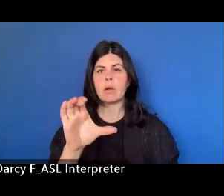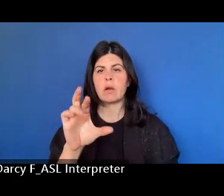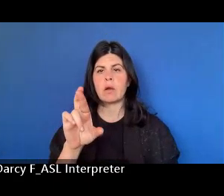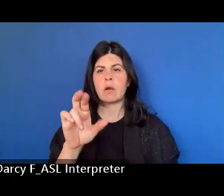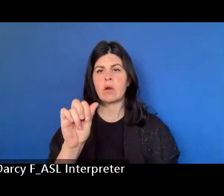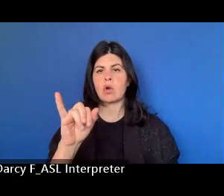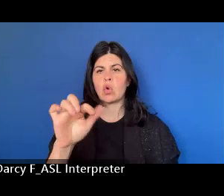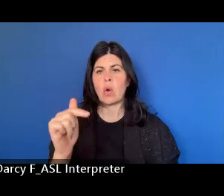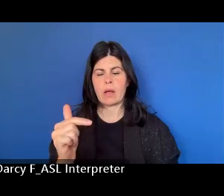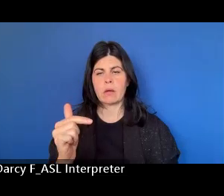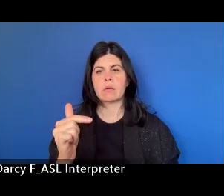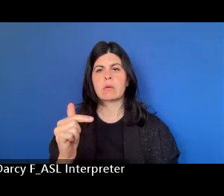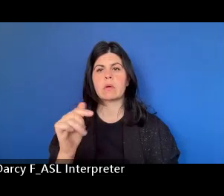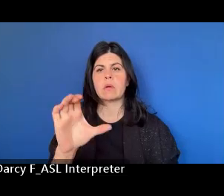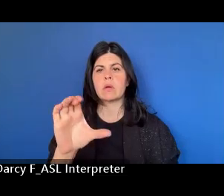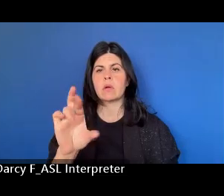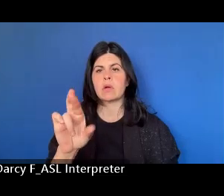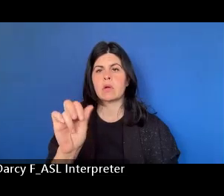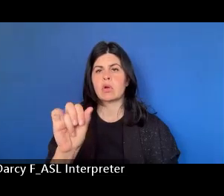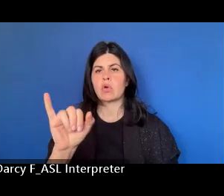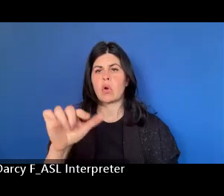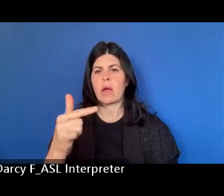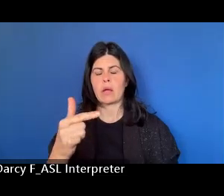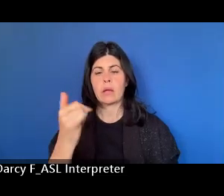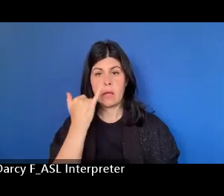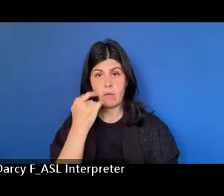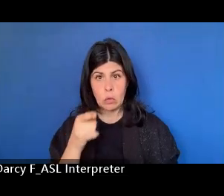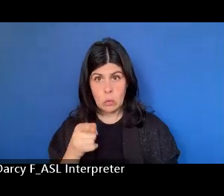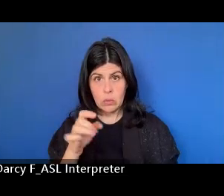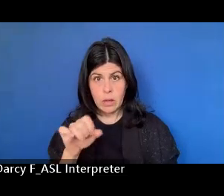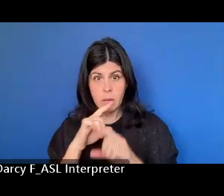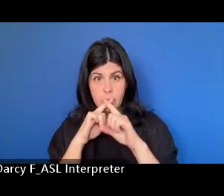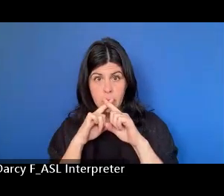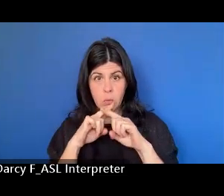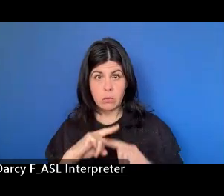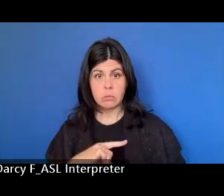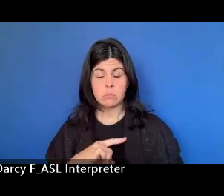that's you, you can unmute yourself.